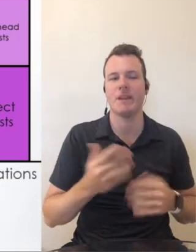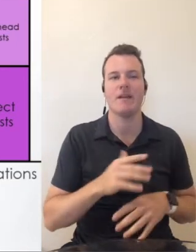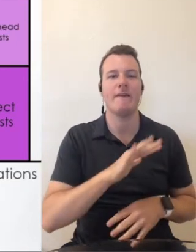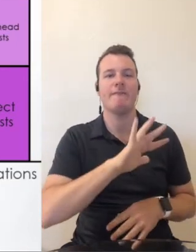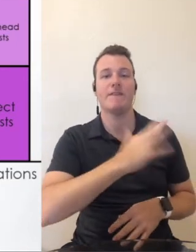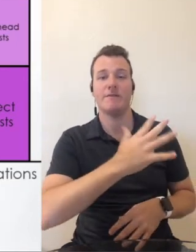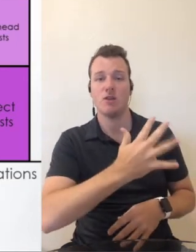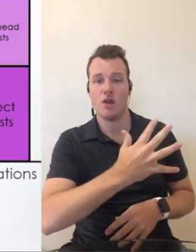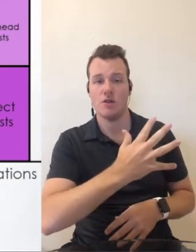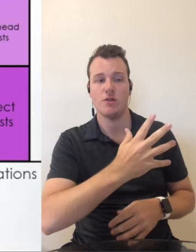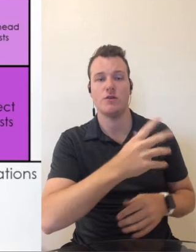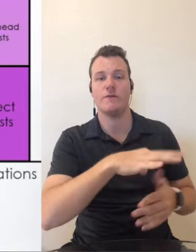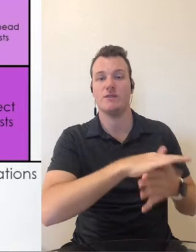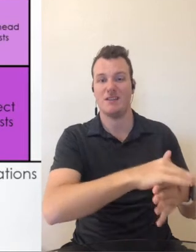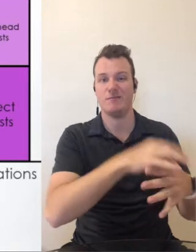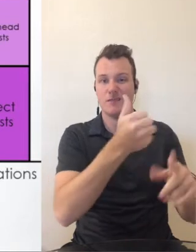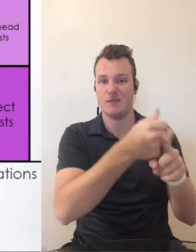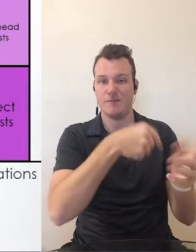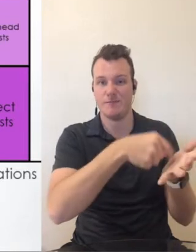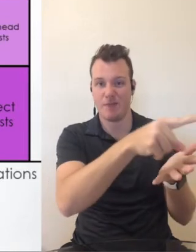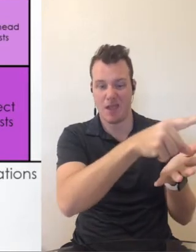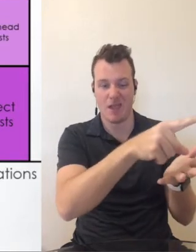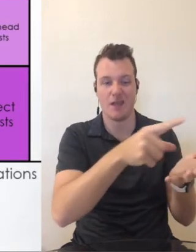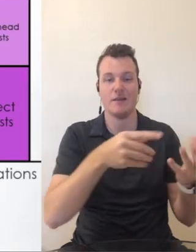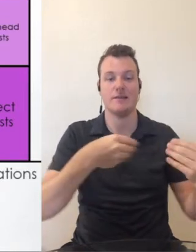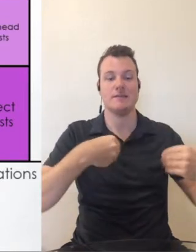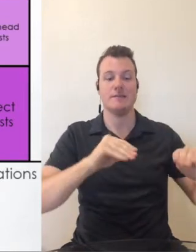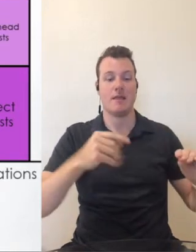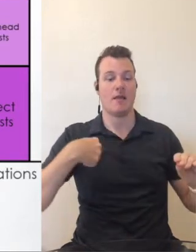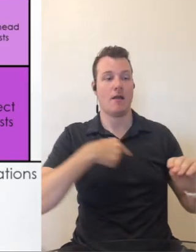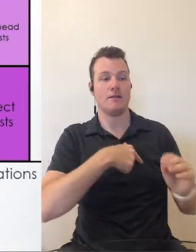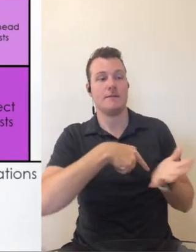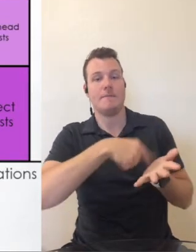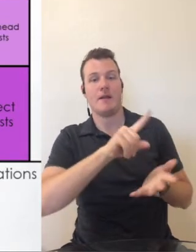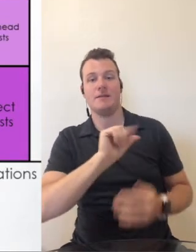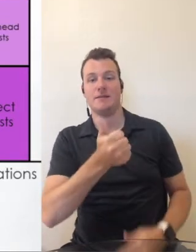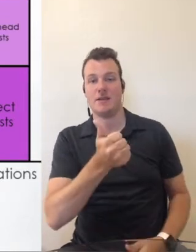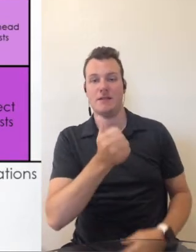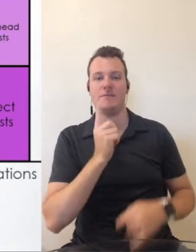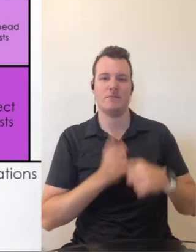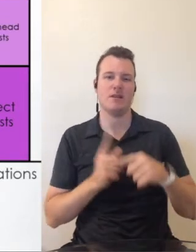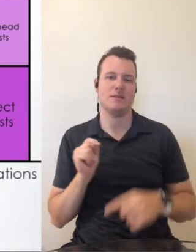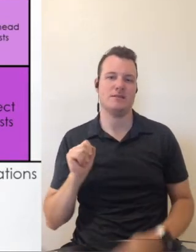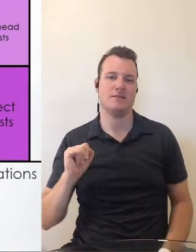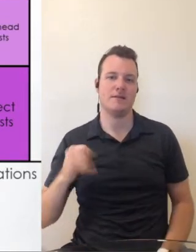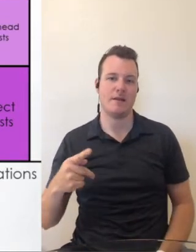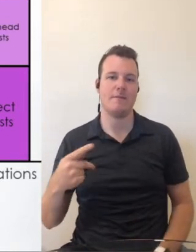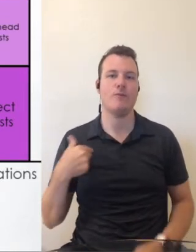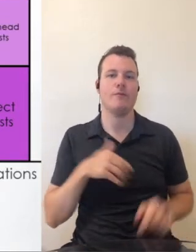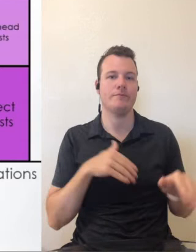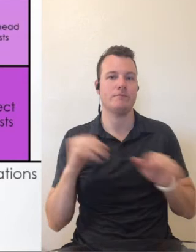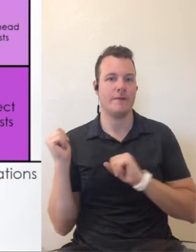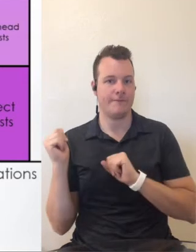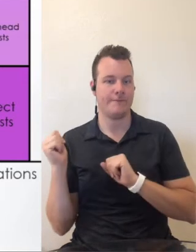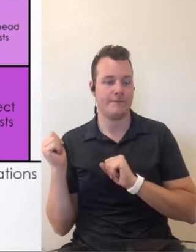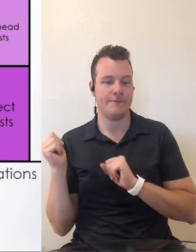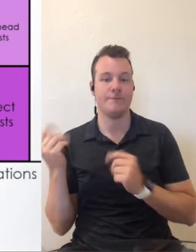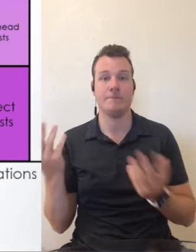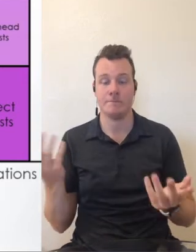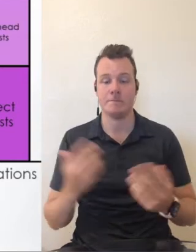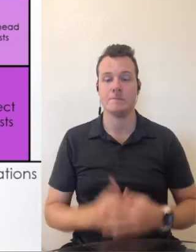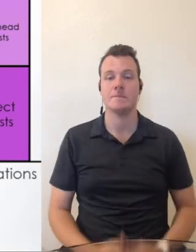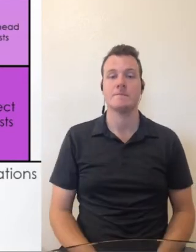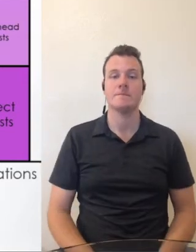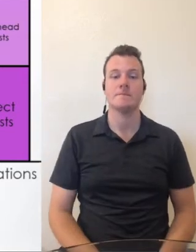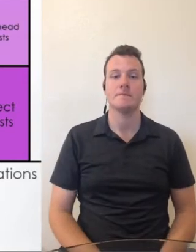them $5 wholesale. At the end of the day, we pay them a $10 plus a tip, and we walk out of the place.